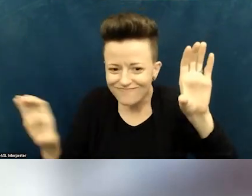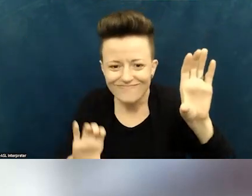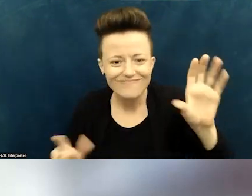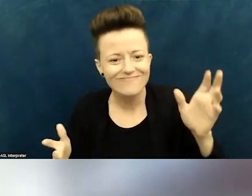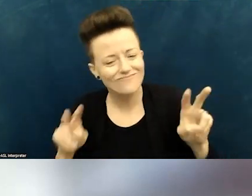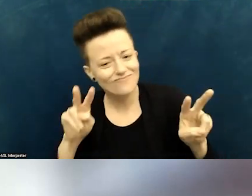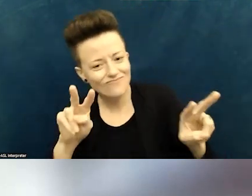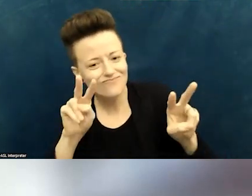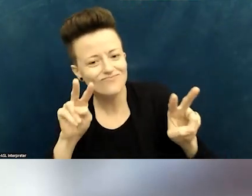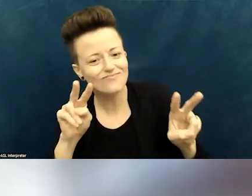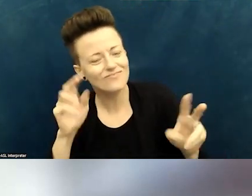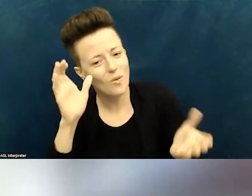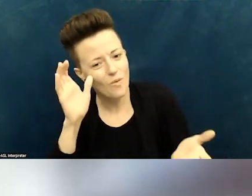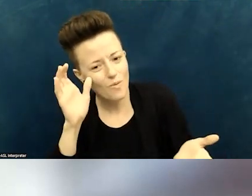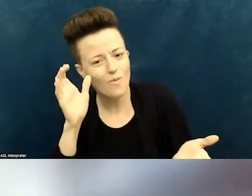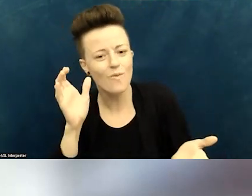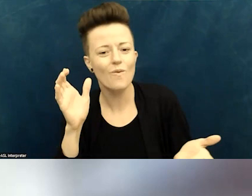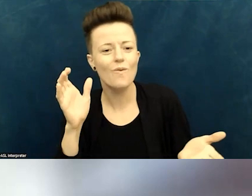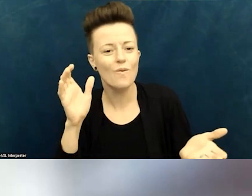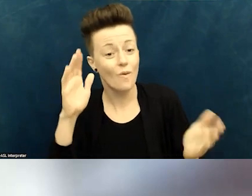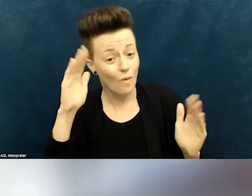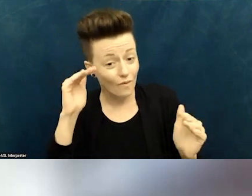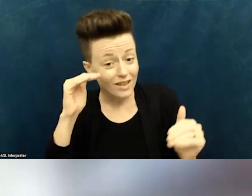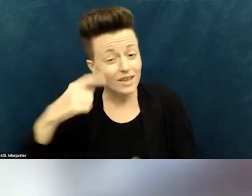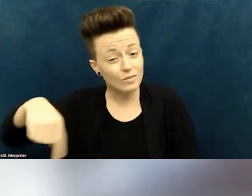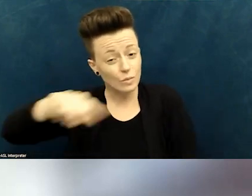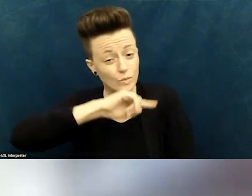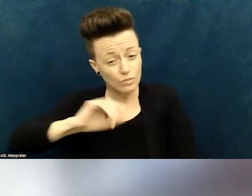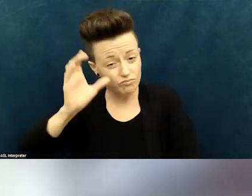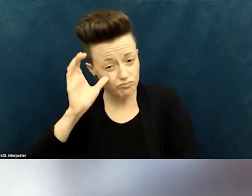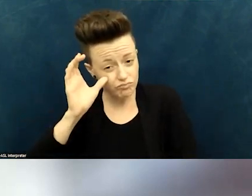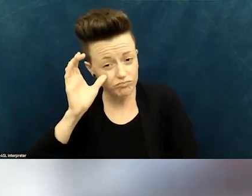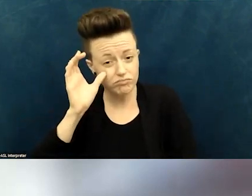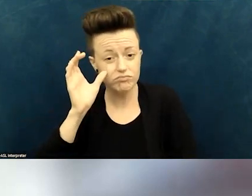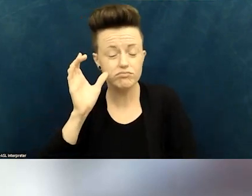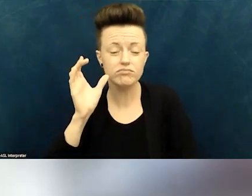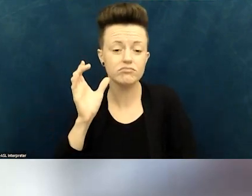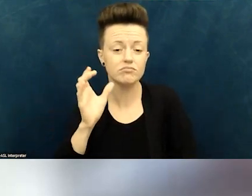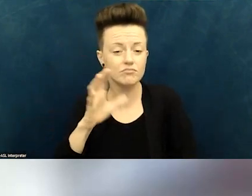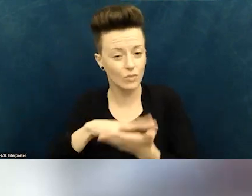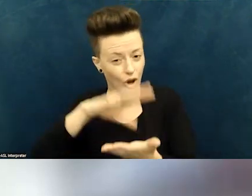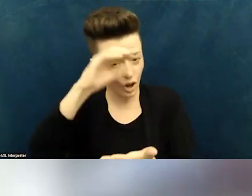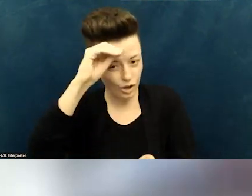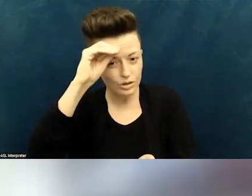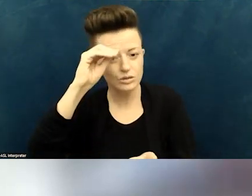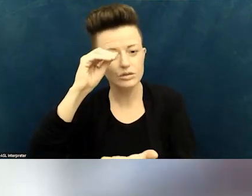the powers that be see the turnout and hear the need.